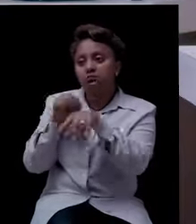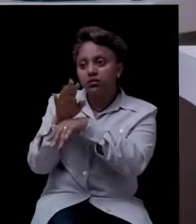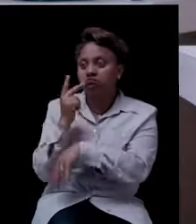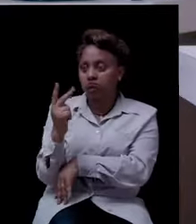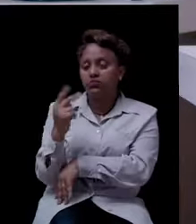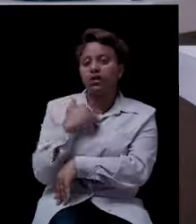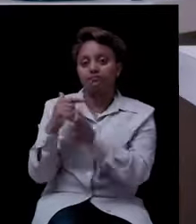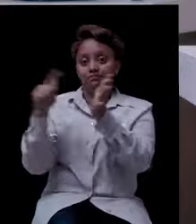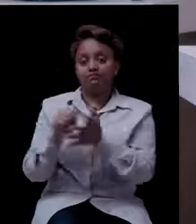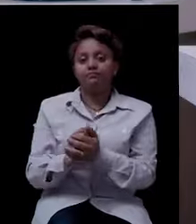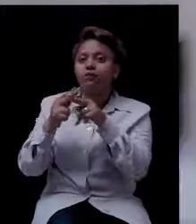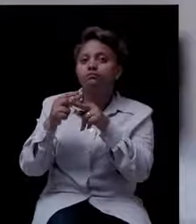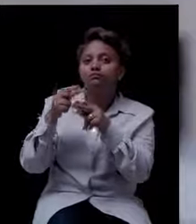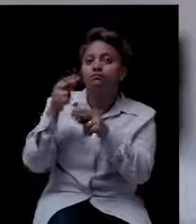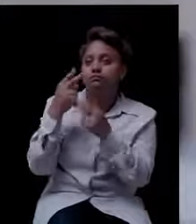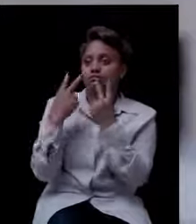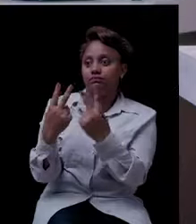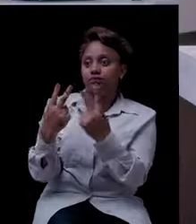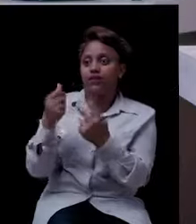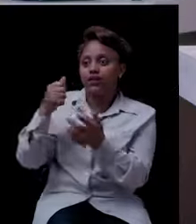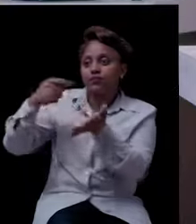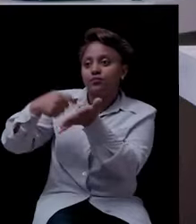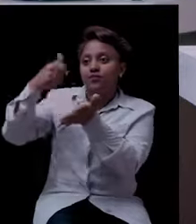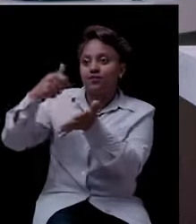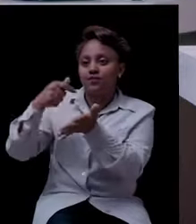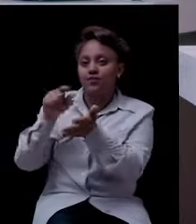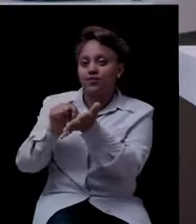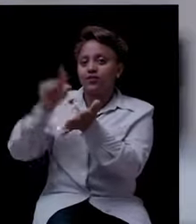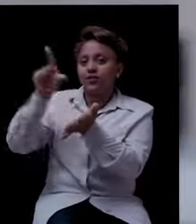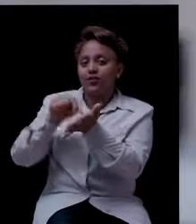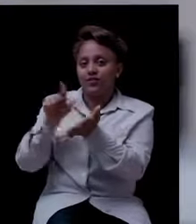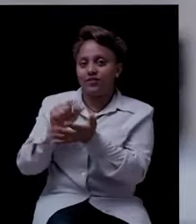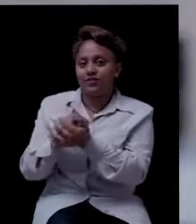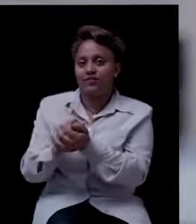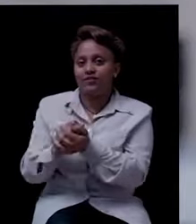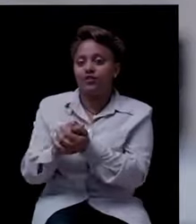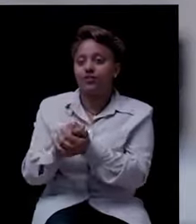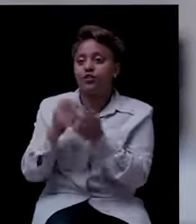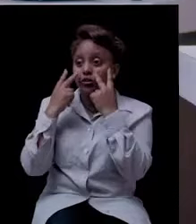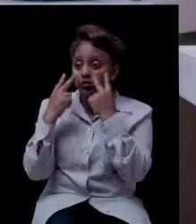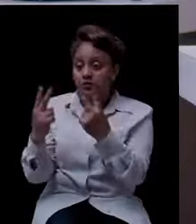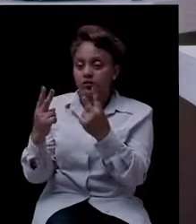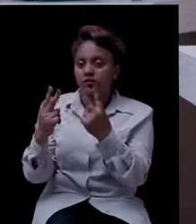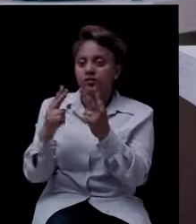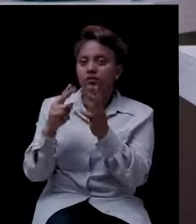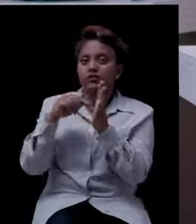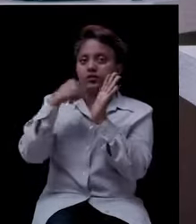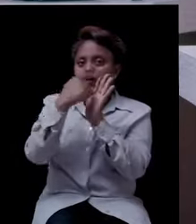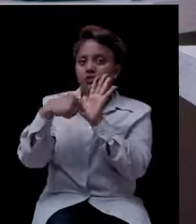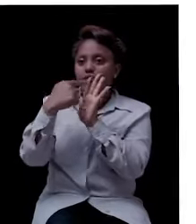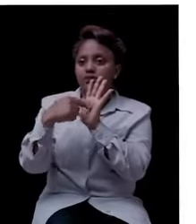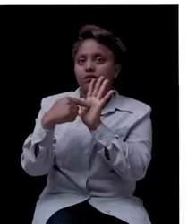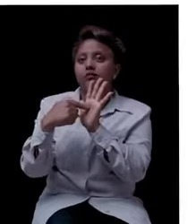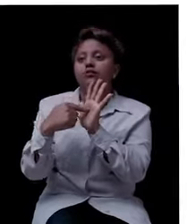you will see the encrypted message. For example, Bob sent 1 Bitcoin. Instead of the full information, you will